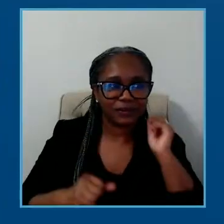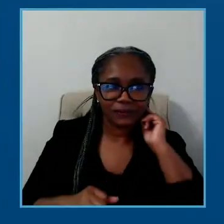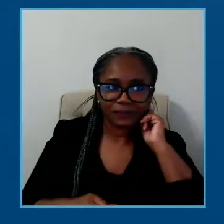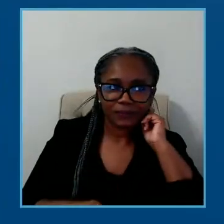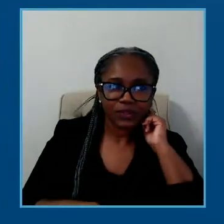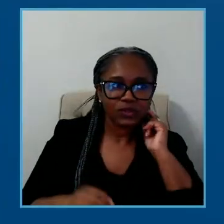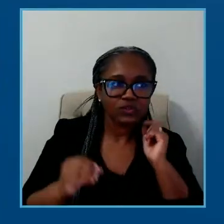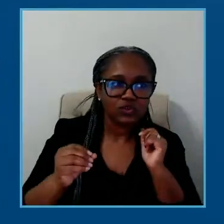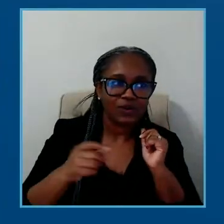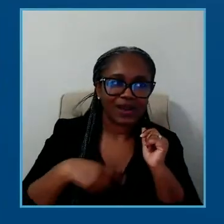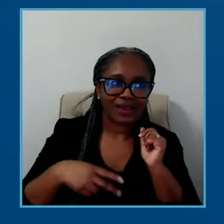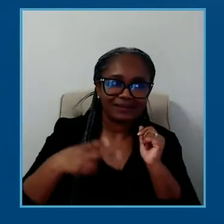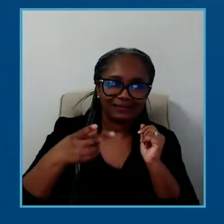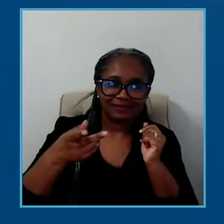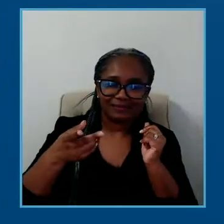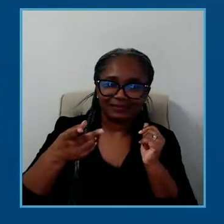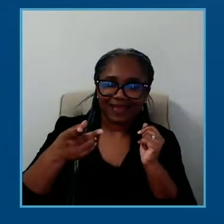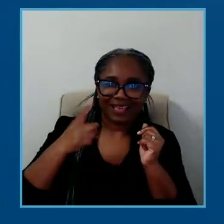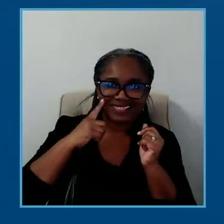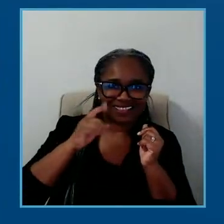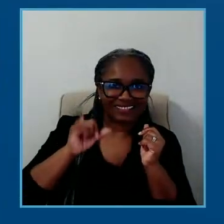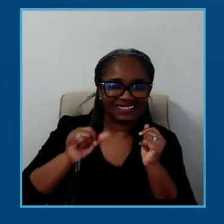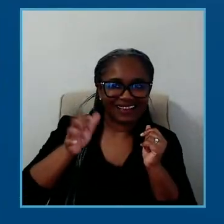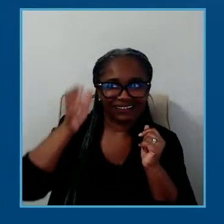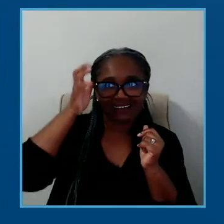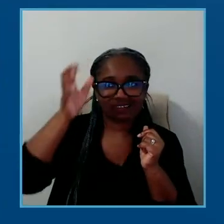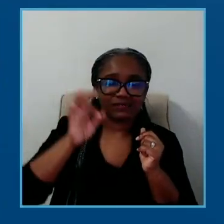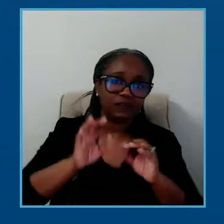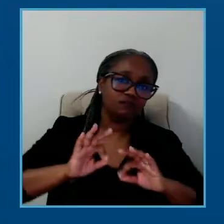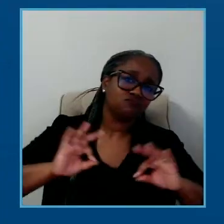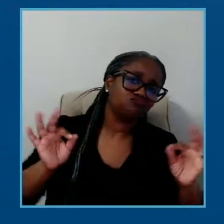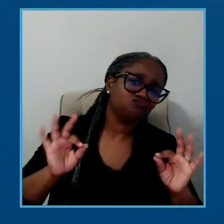over something that is of this importance.